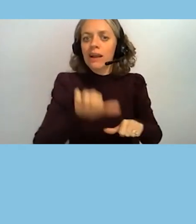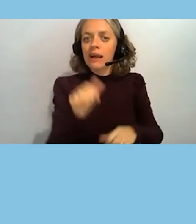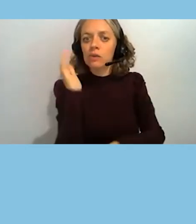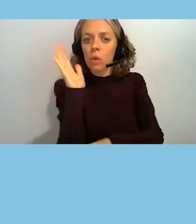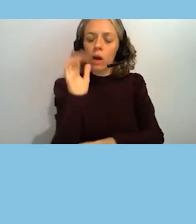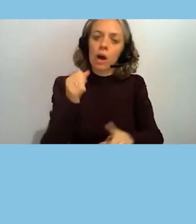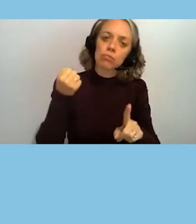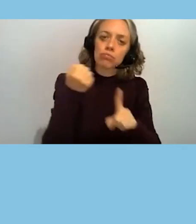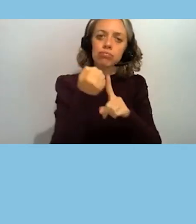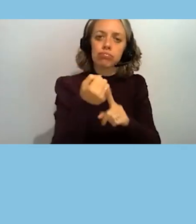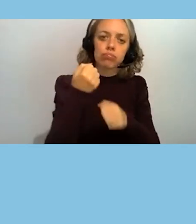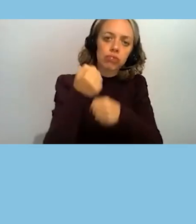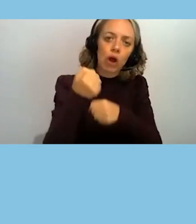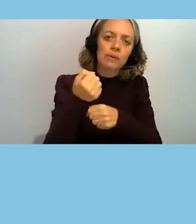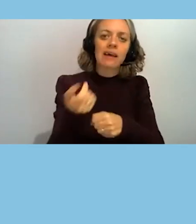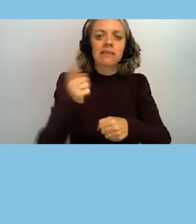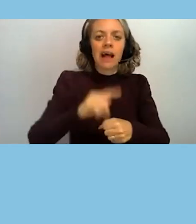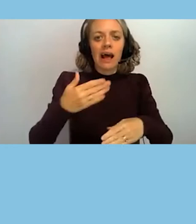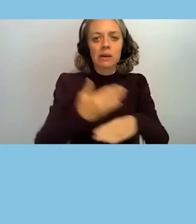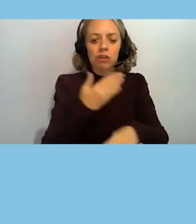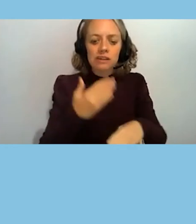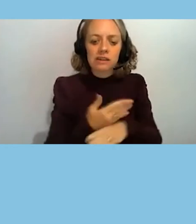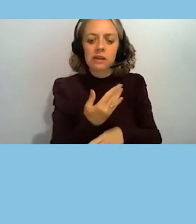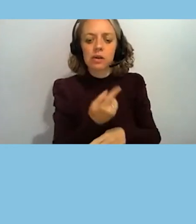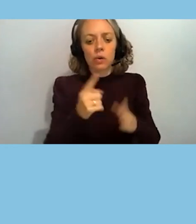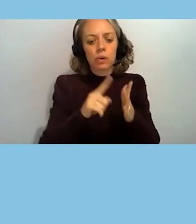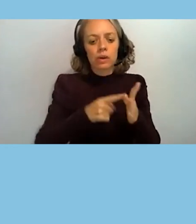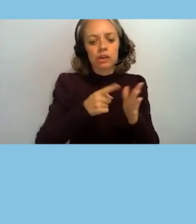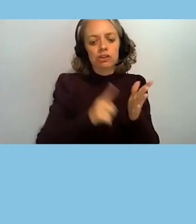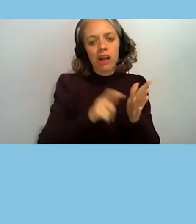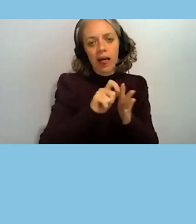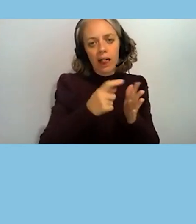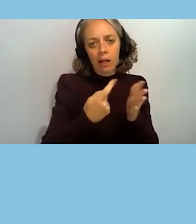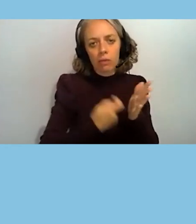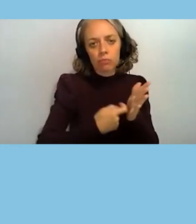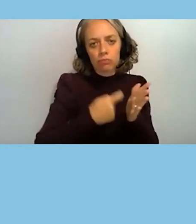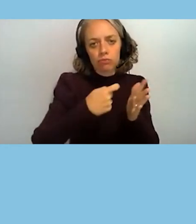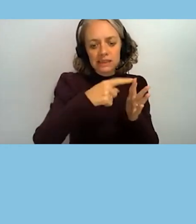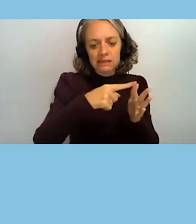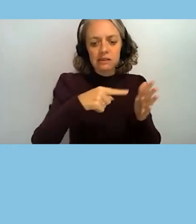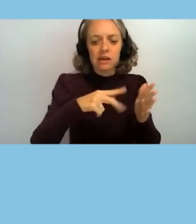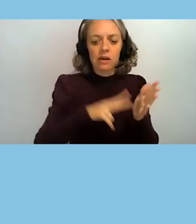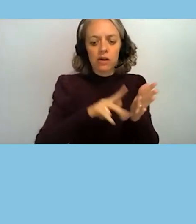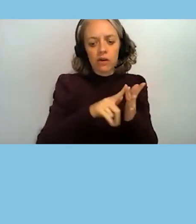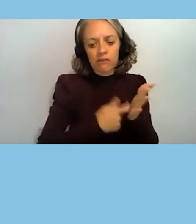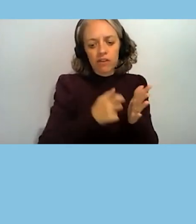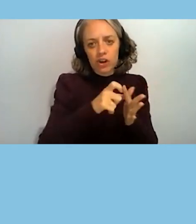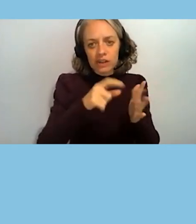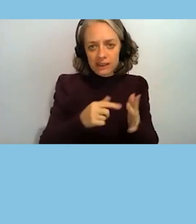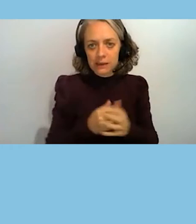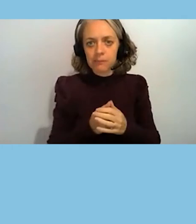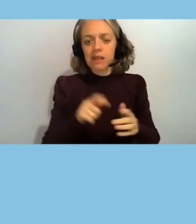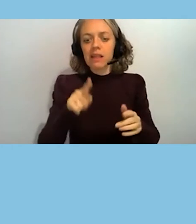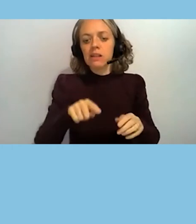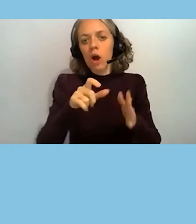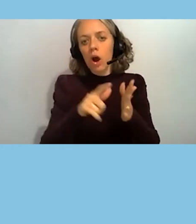and practice, and that'll be with Jaypreet Verdi and Collective Text and some soon to be announced screenings on October 14th.